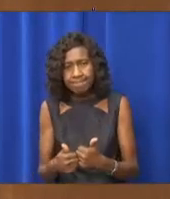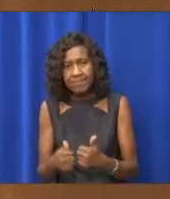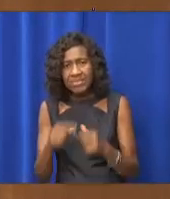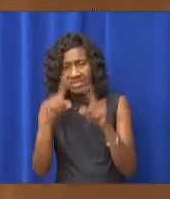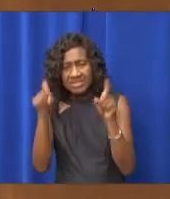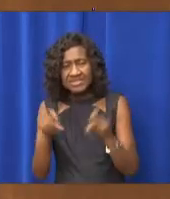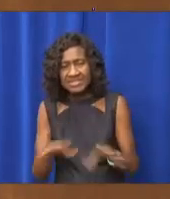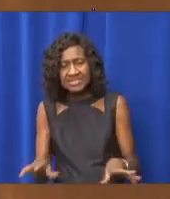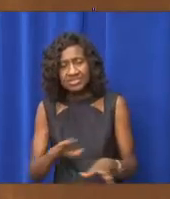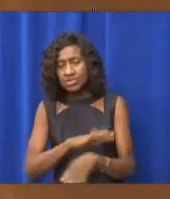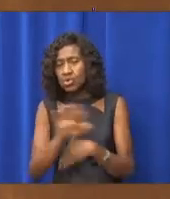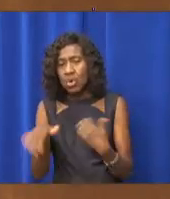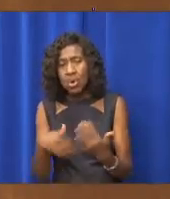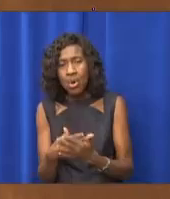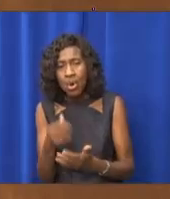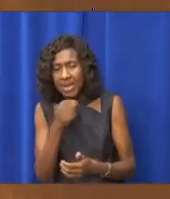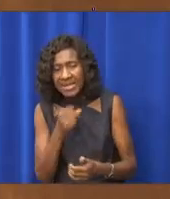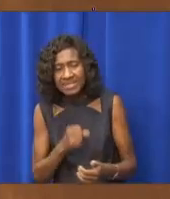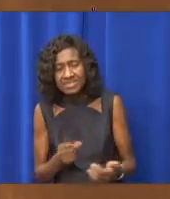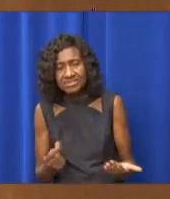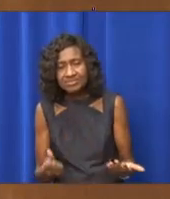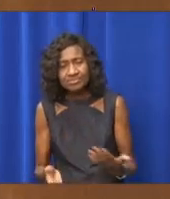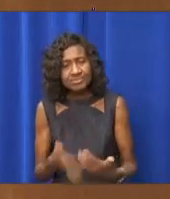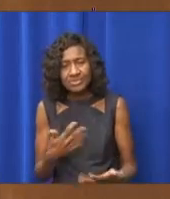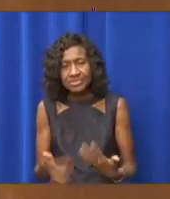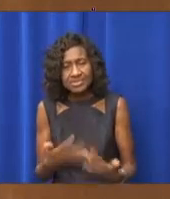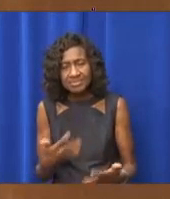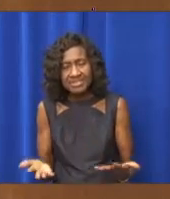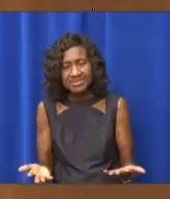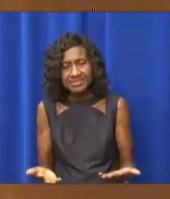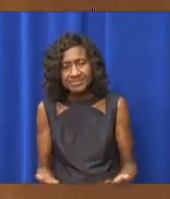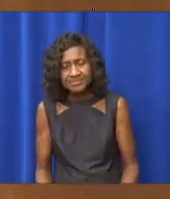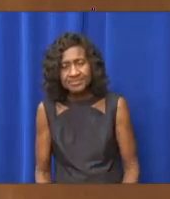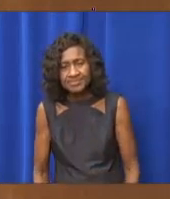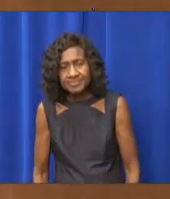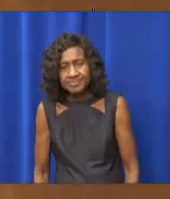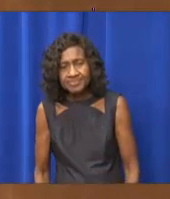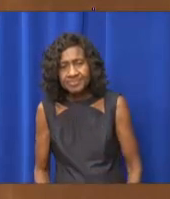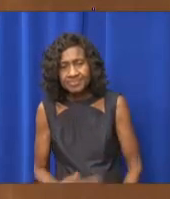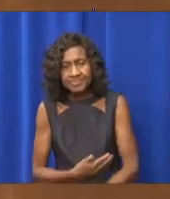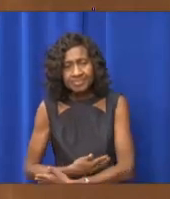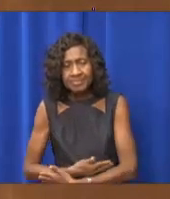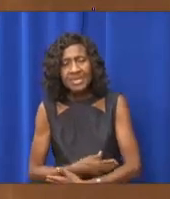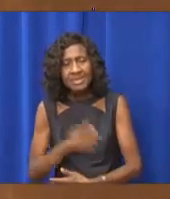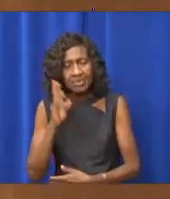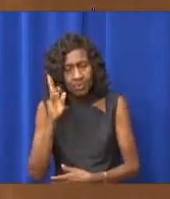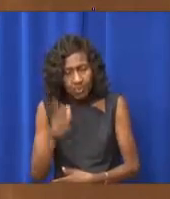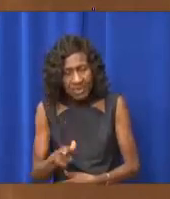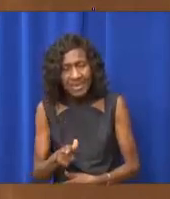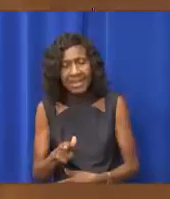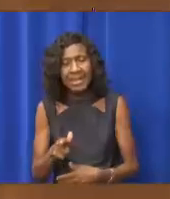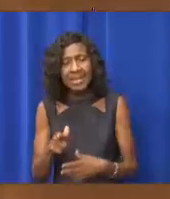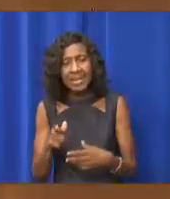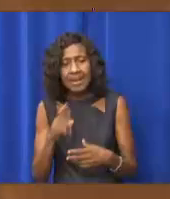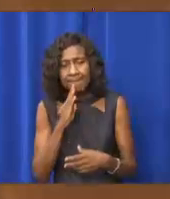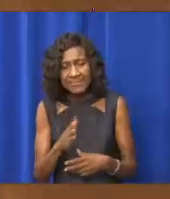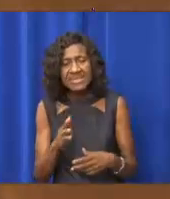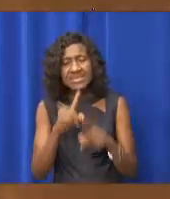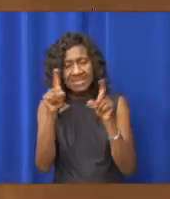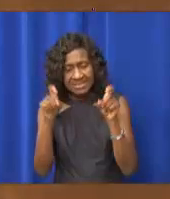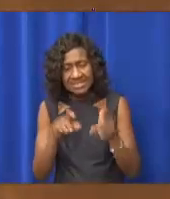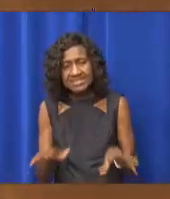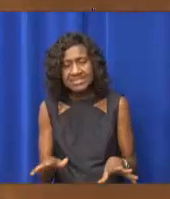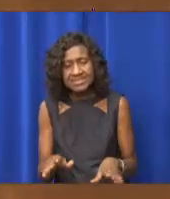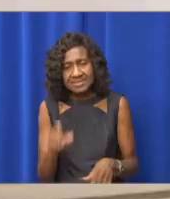all ages. So yes, okay, the baby would need to be tested. The baby would need to be tested, yes. The